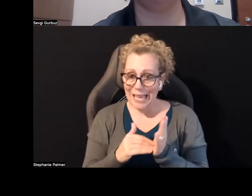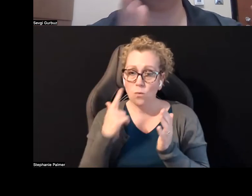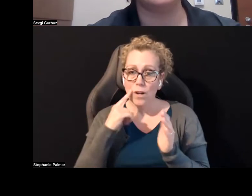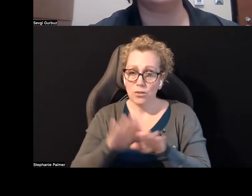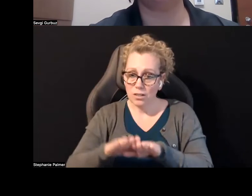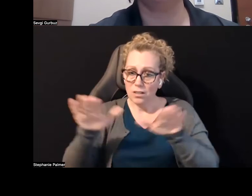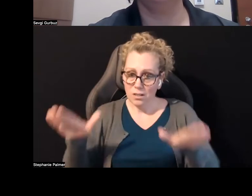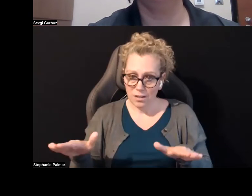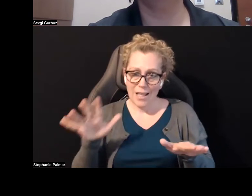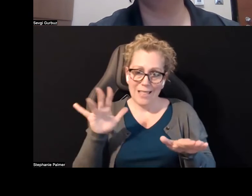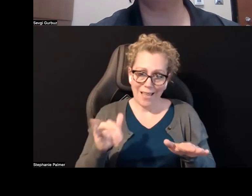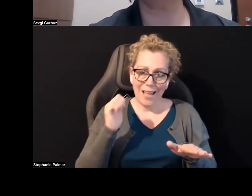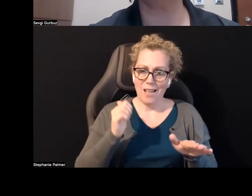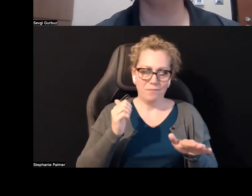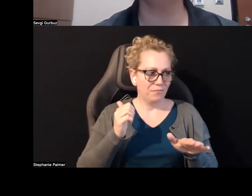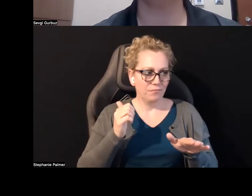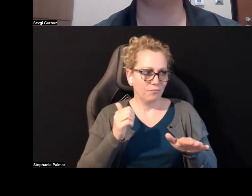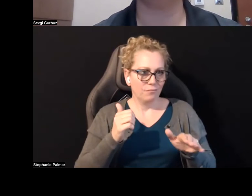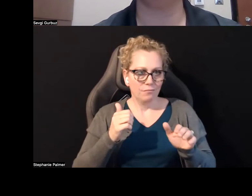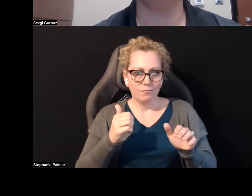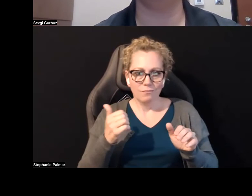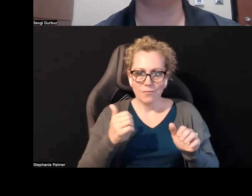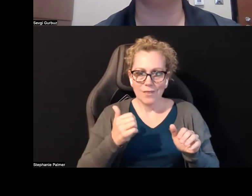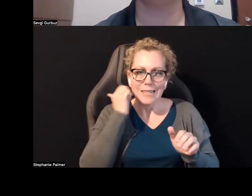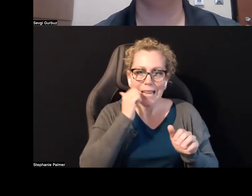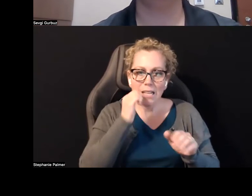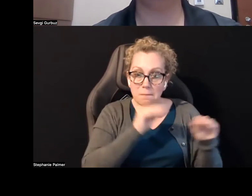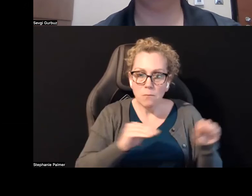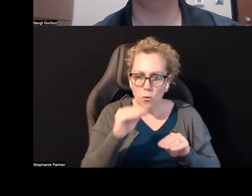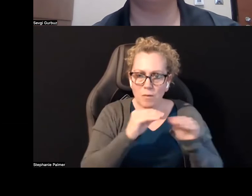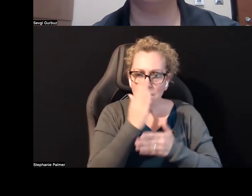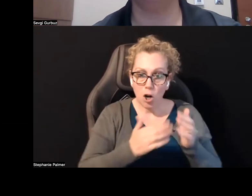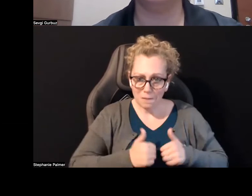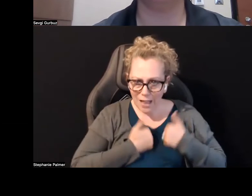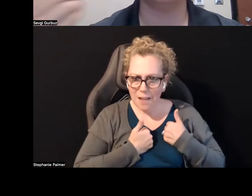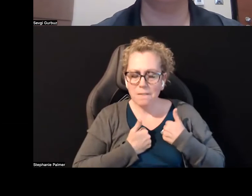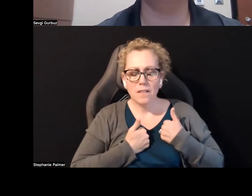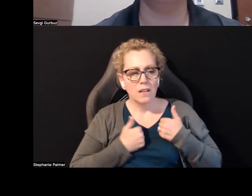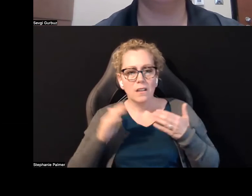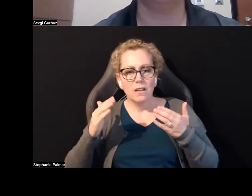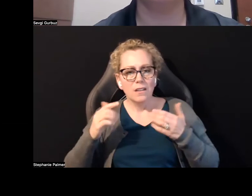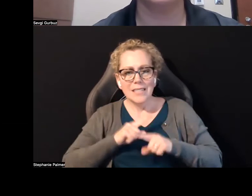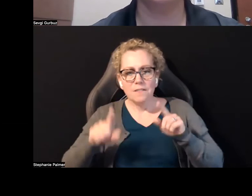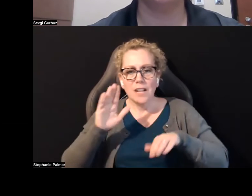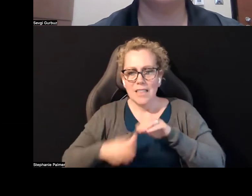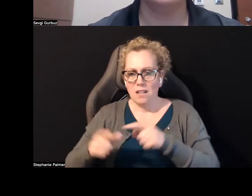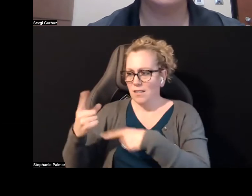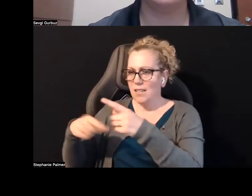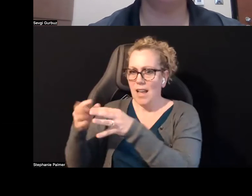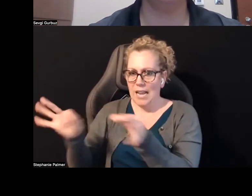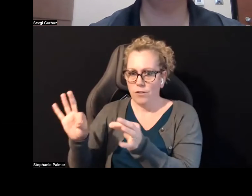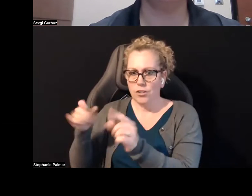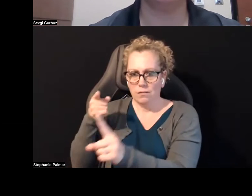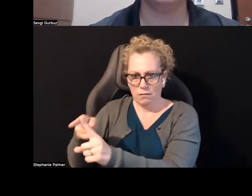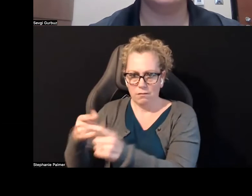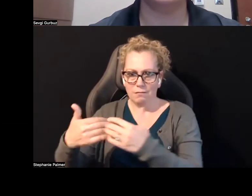differentiate between that versus the movements that are involved in articulating sign language. So